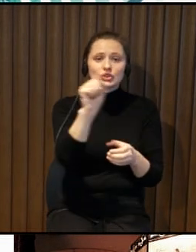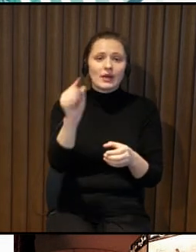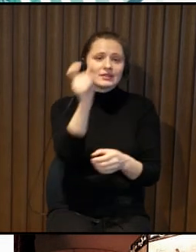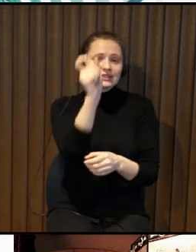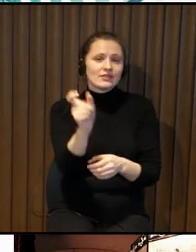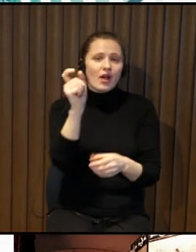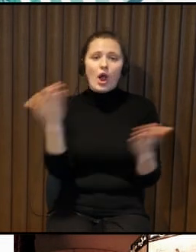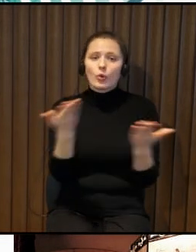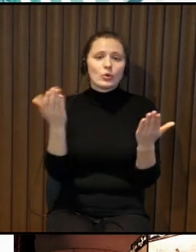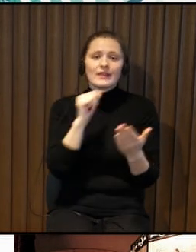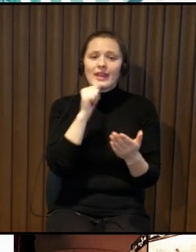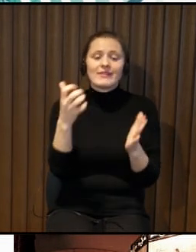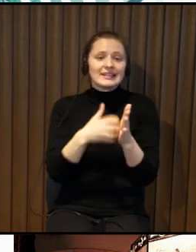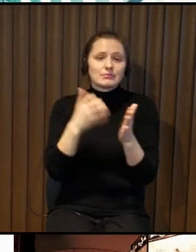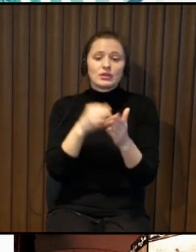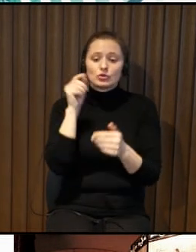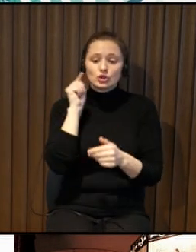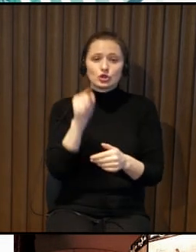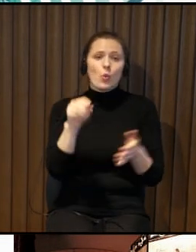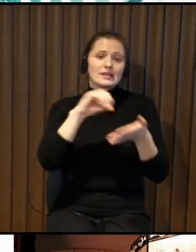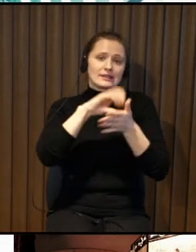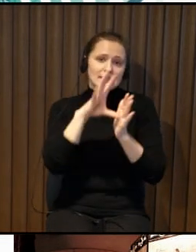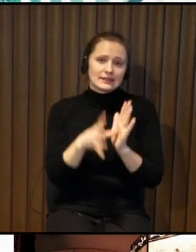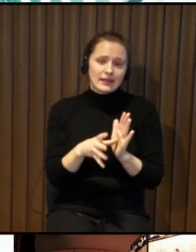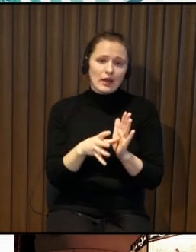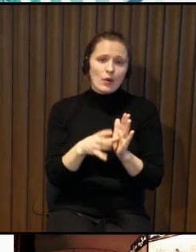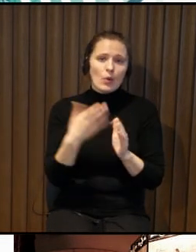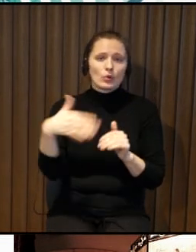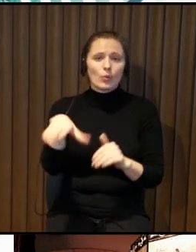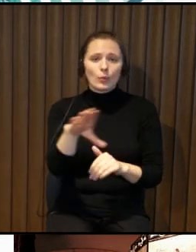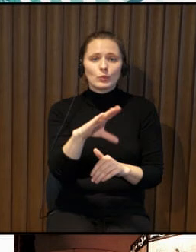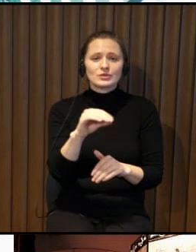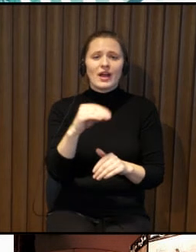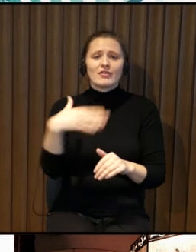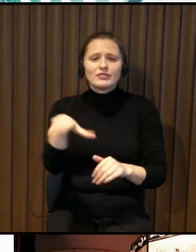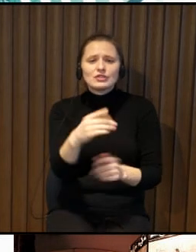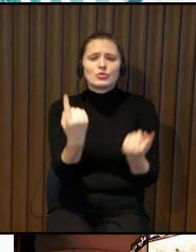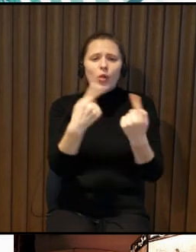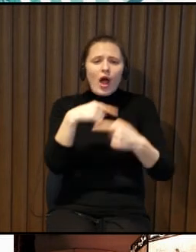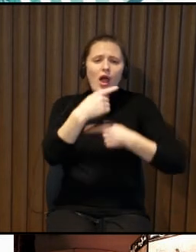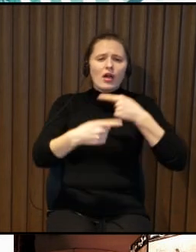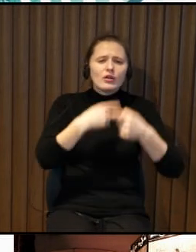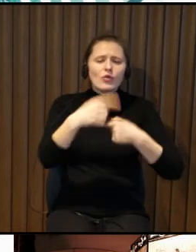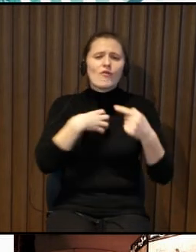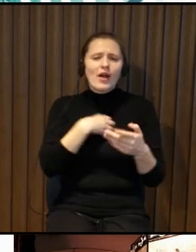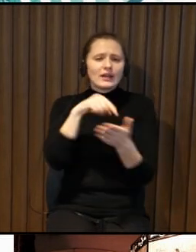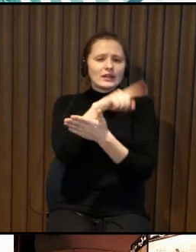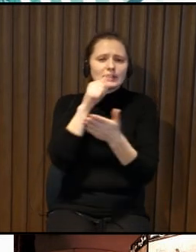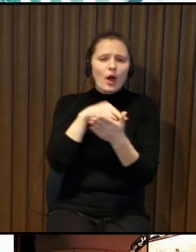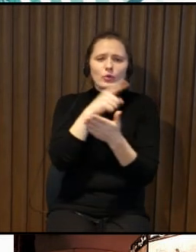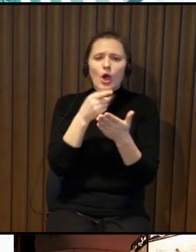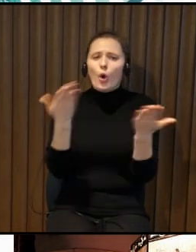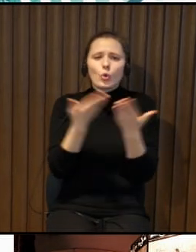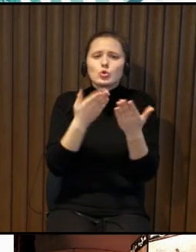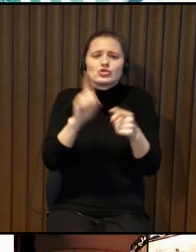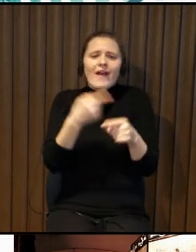we need to continuously ask, who are we still missing? Thirdly, we need to recognize that we exist in a